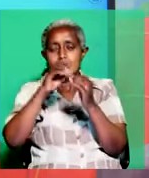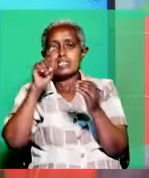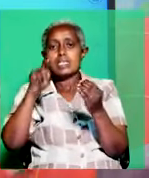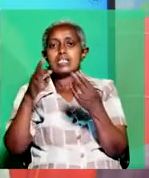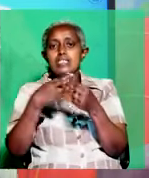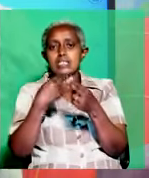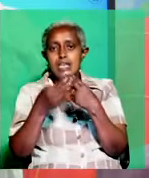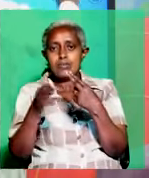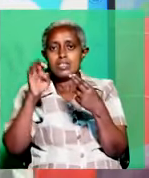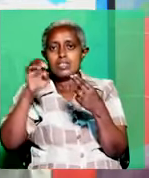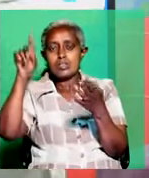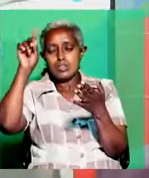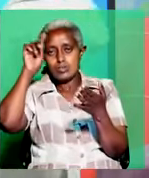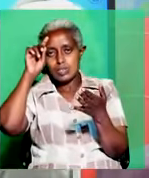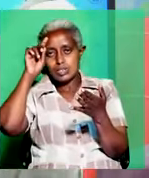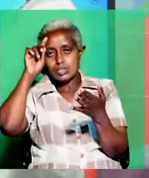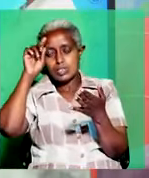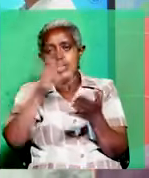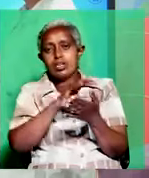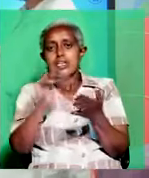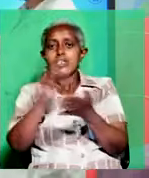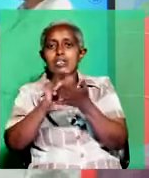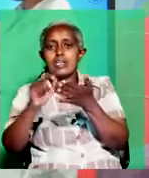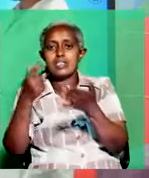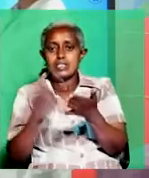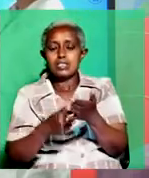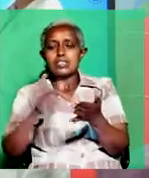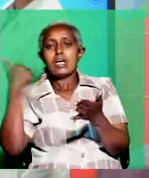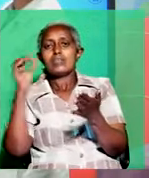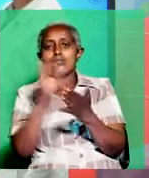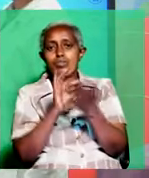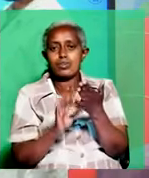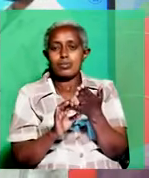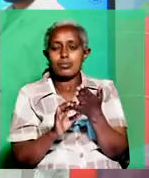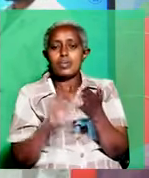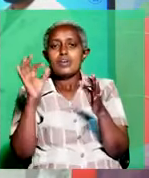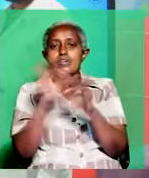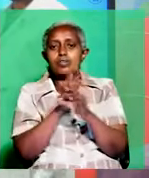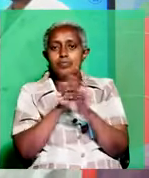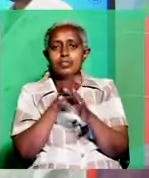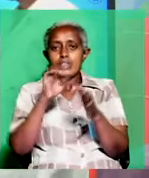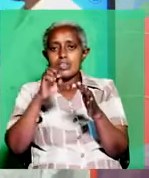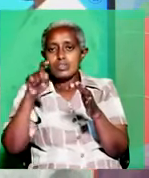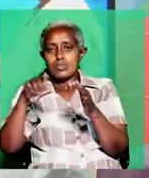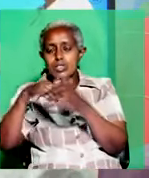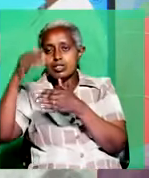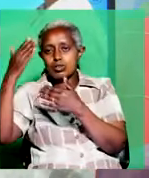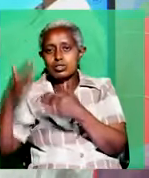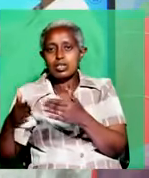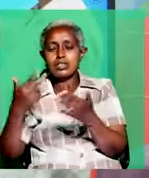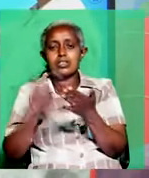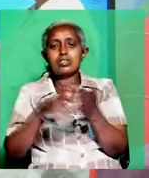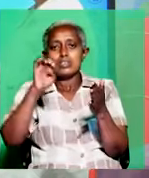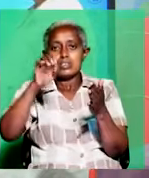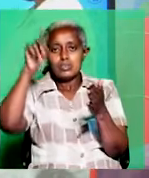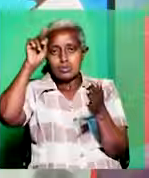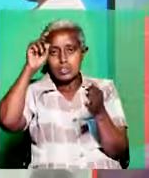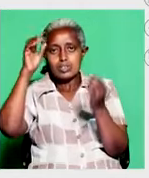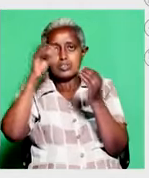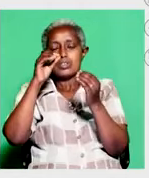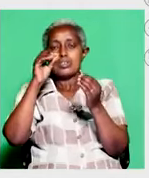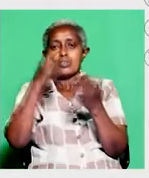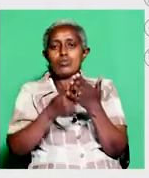times e raised to x. And writing this in other form, factoring e raised to x outside, you'll have e raised to x into